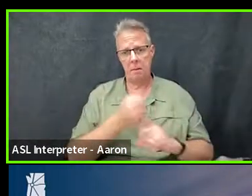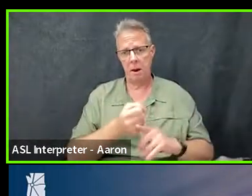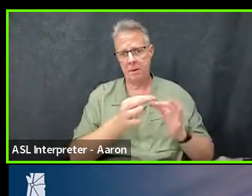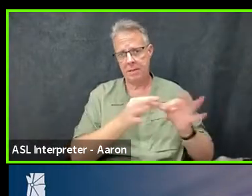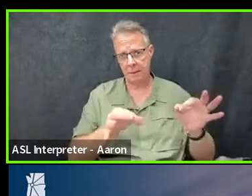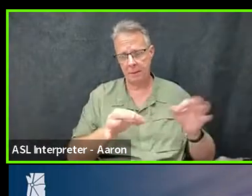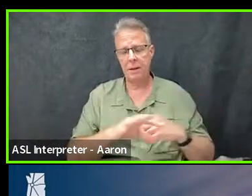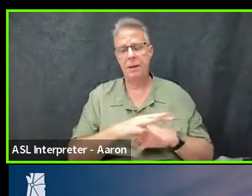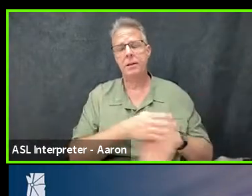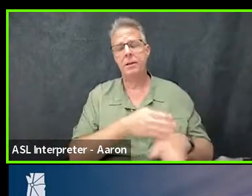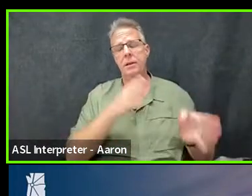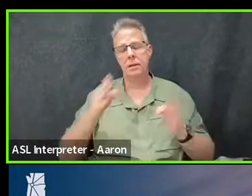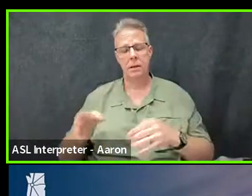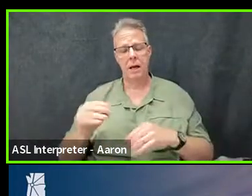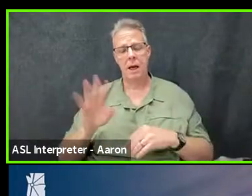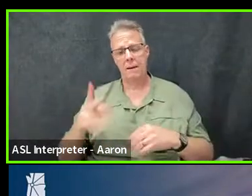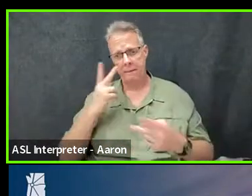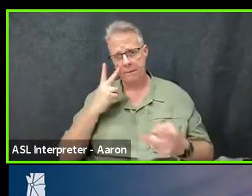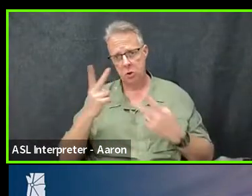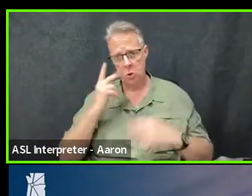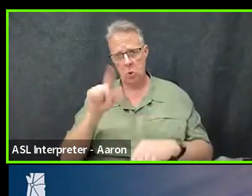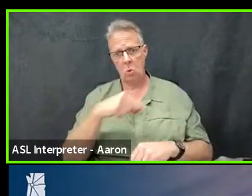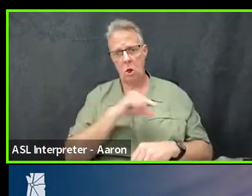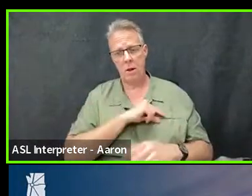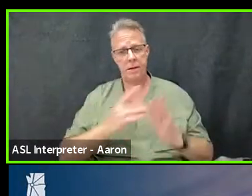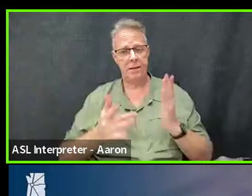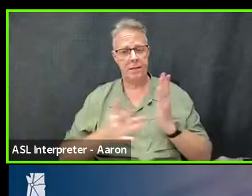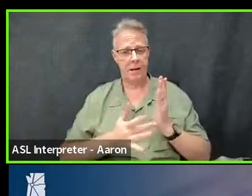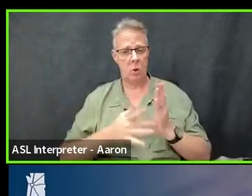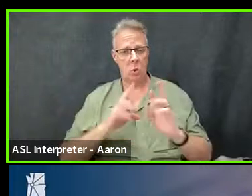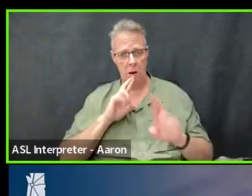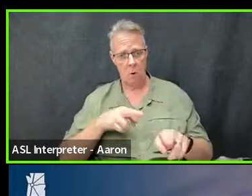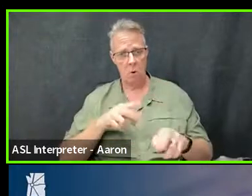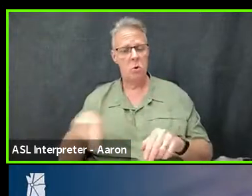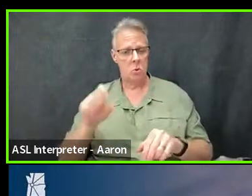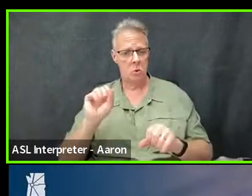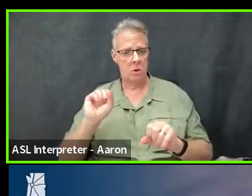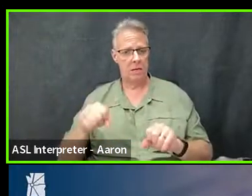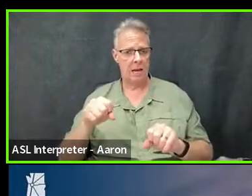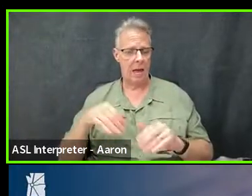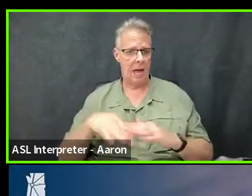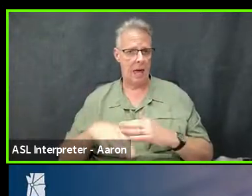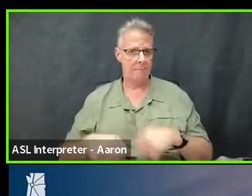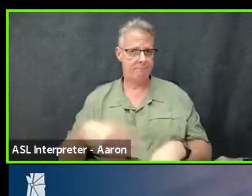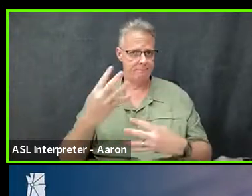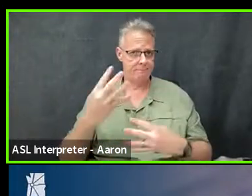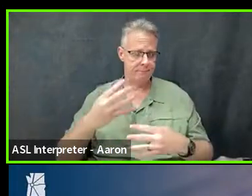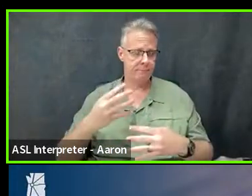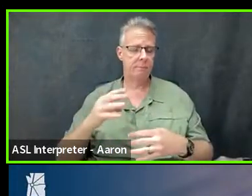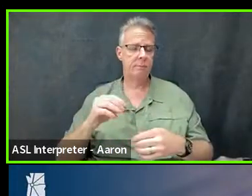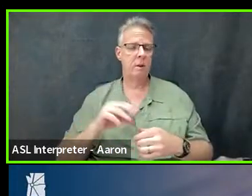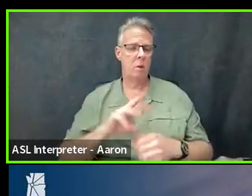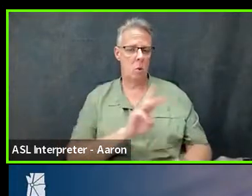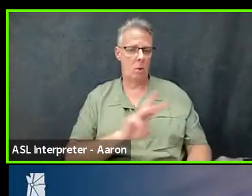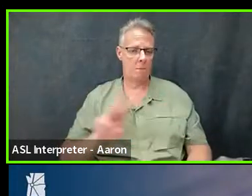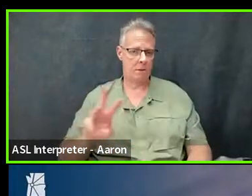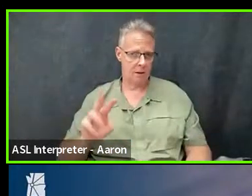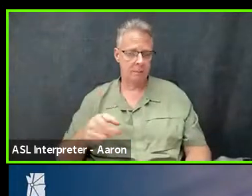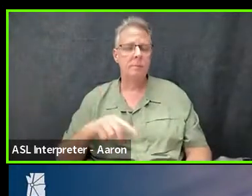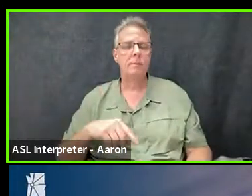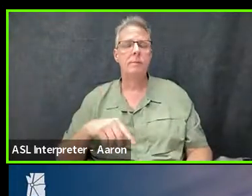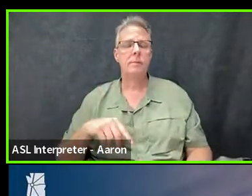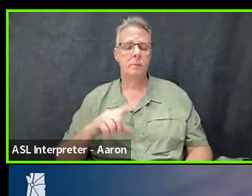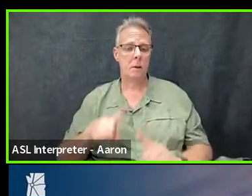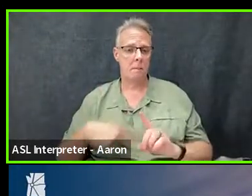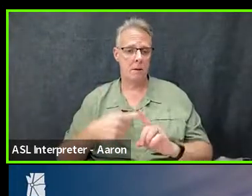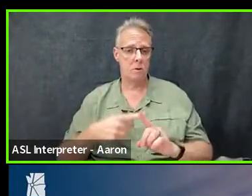well as the visual quality technical report that you can also access via our website. In